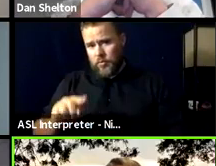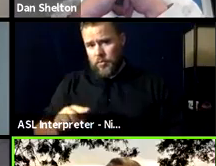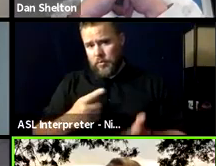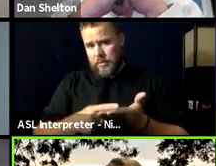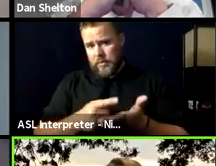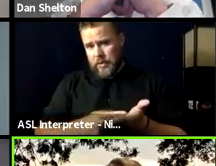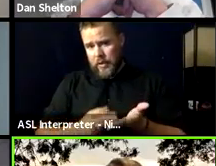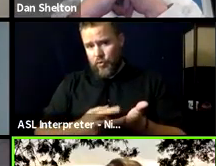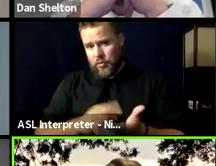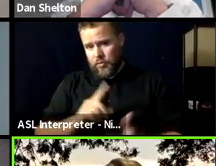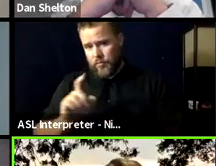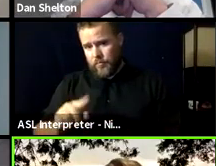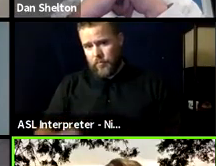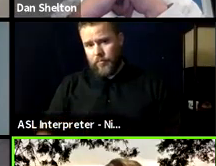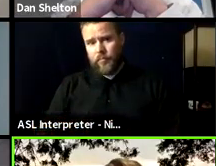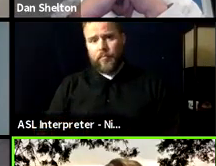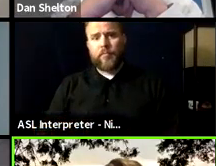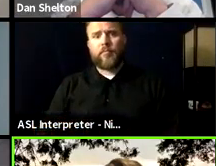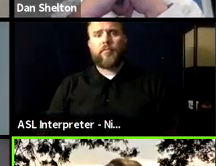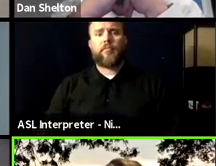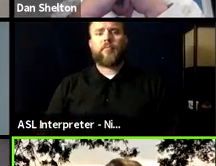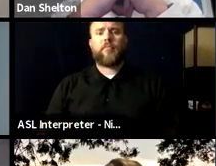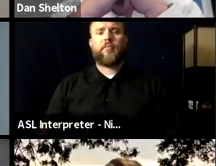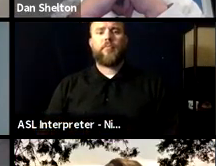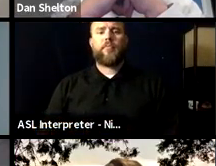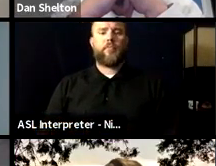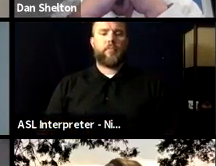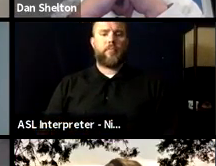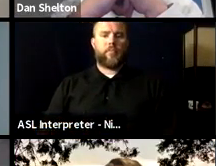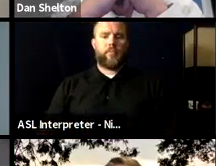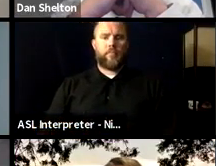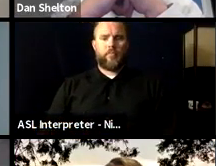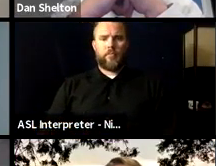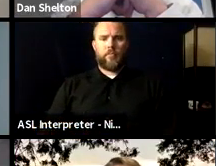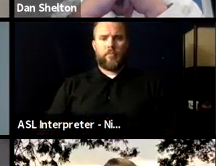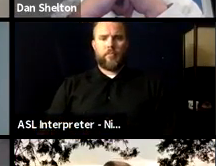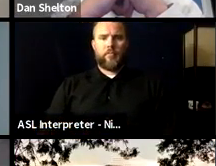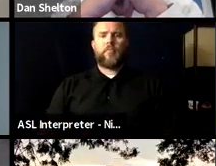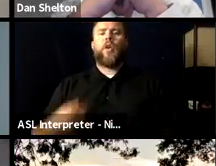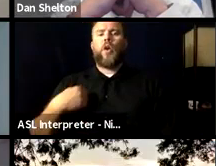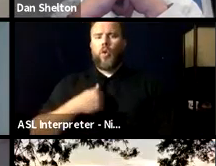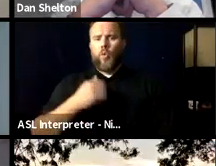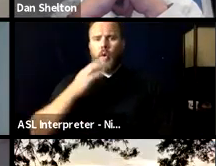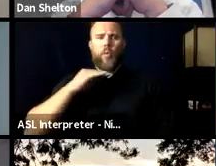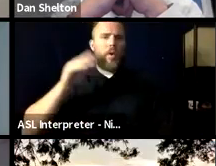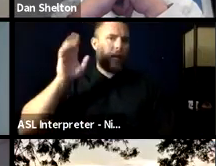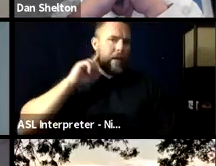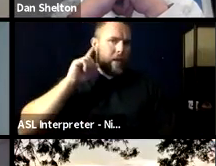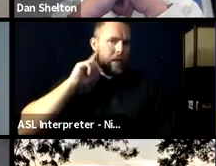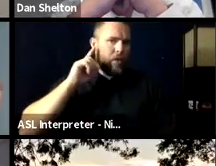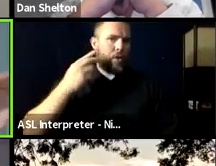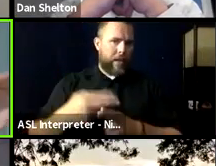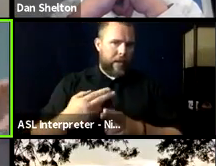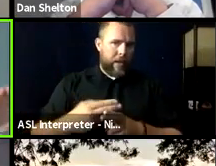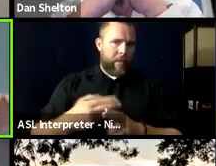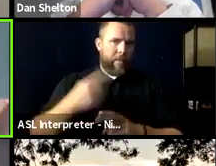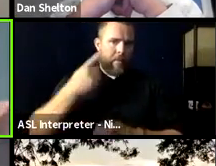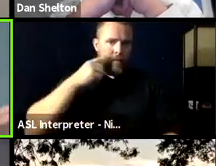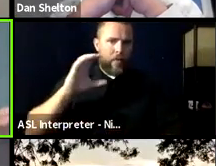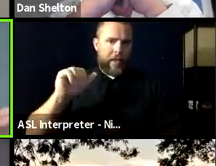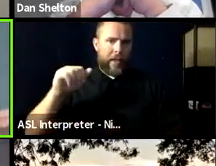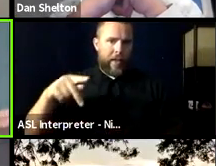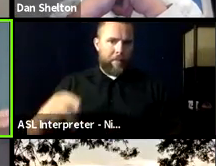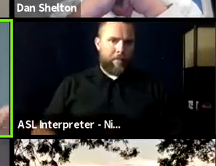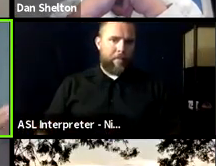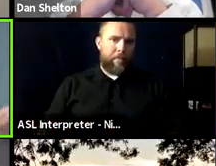So we're each just giving our top. Is that how this working? Say a person's name when we call the vote. I want to make sure I understood. Yep. You can.